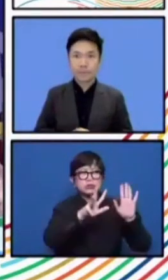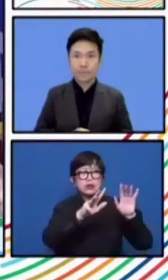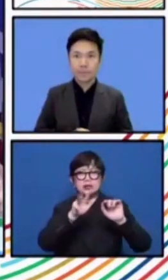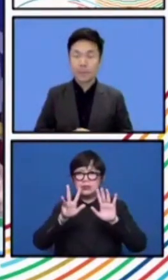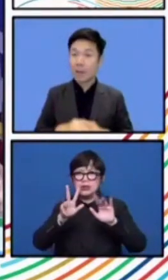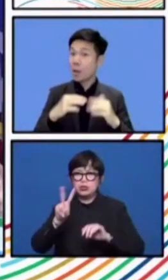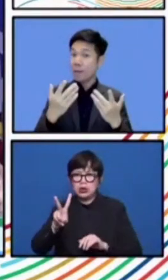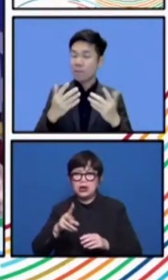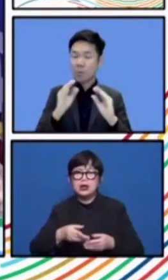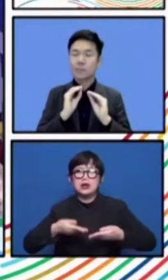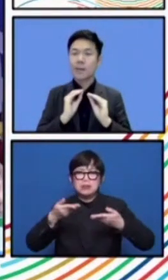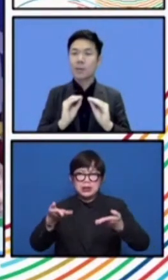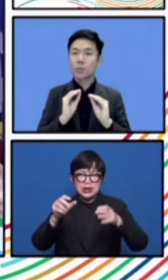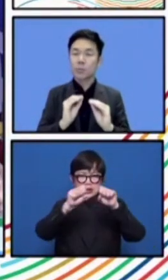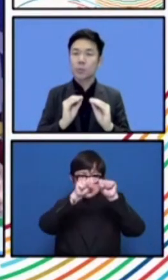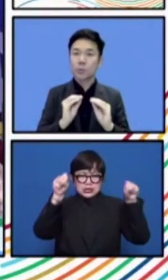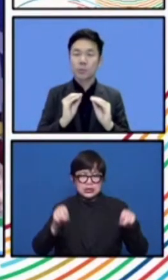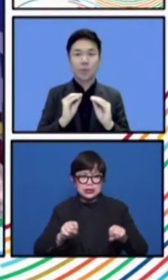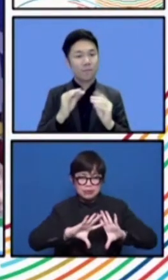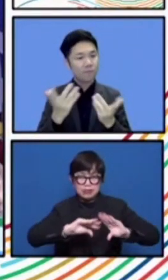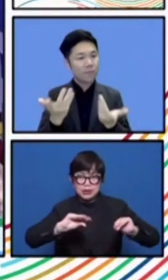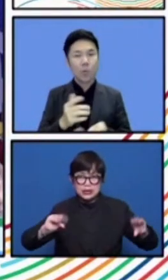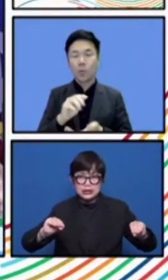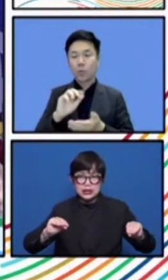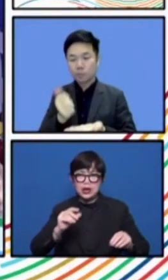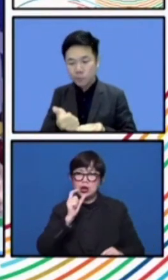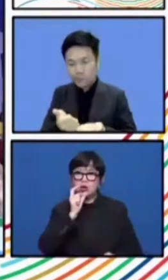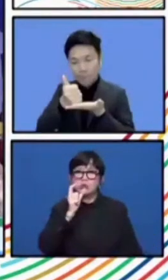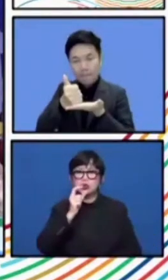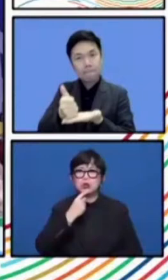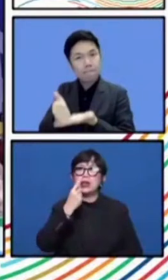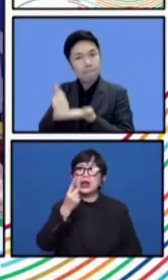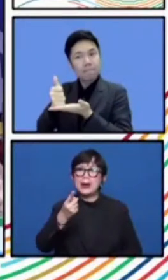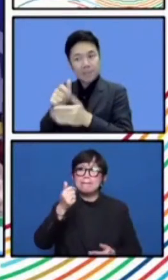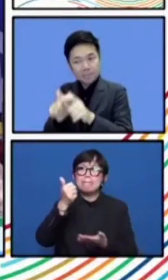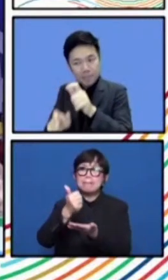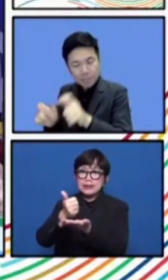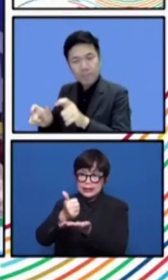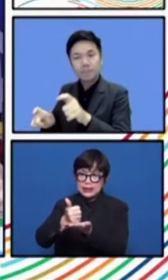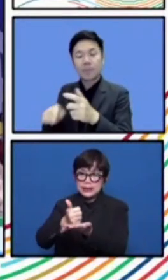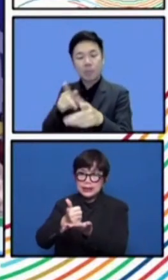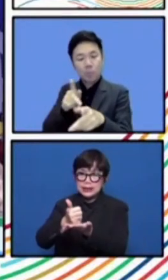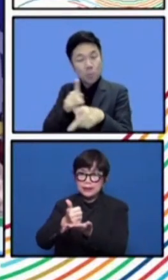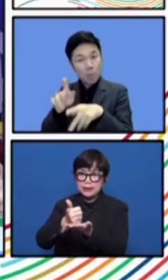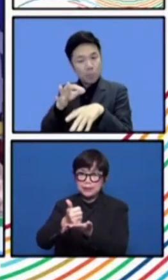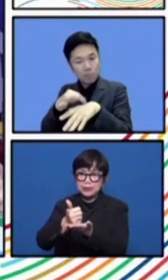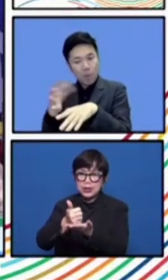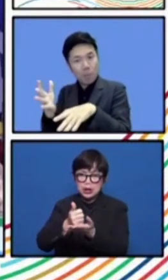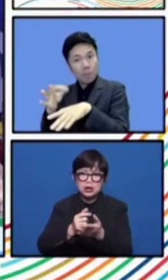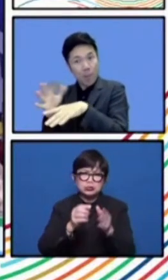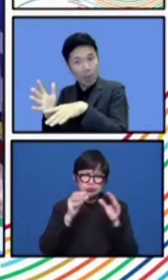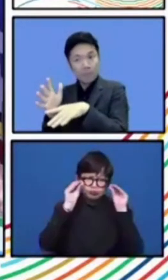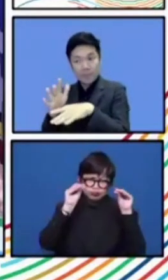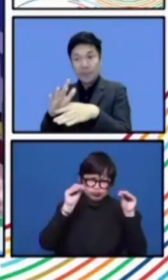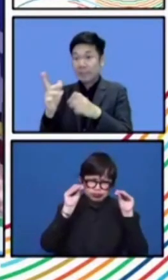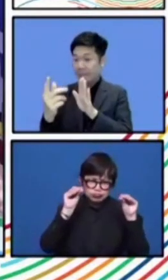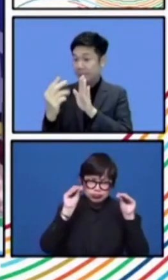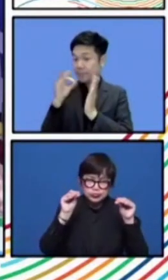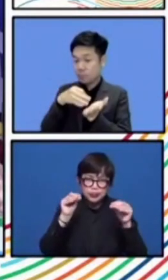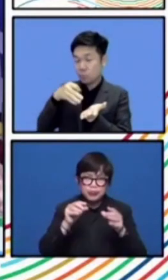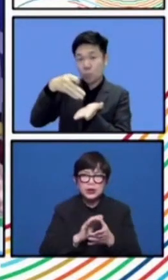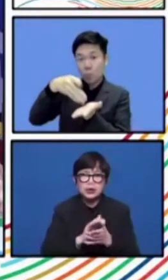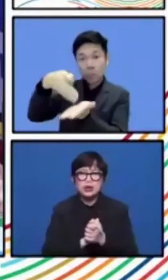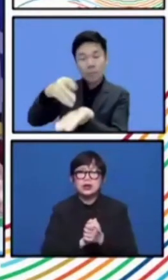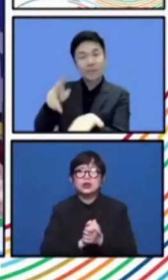for rehabilitation professionals and their registration the government of India has also enacted The National Trust